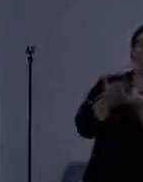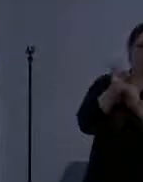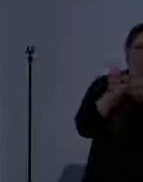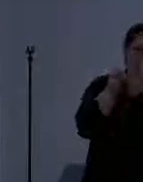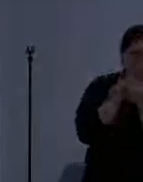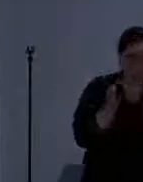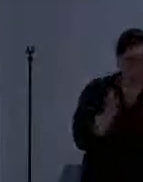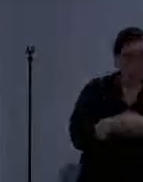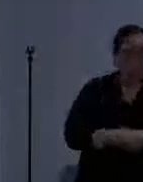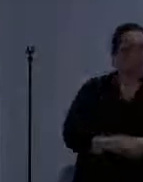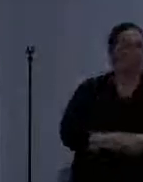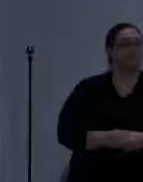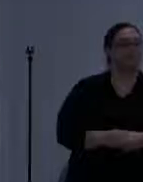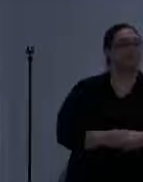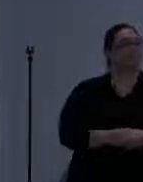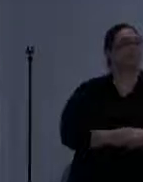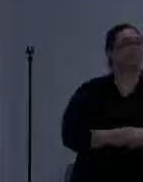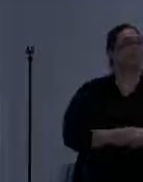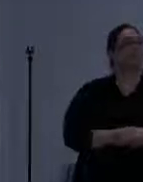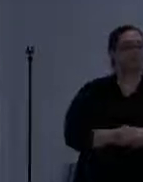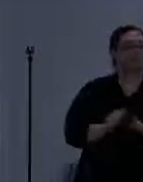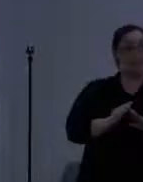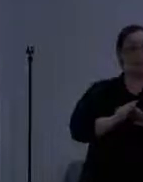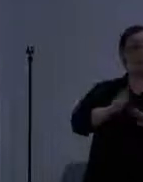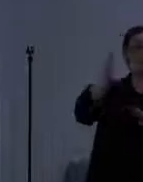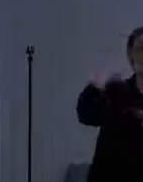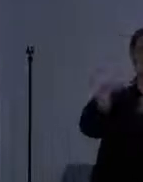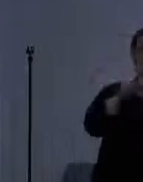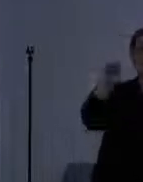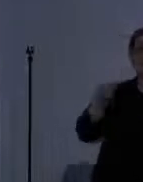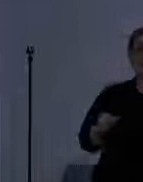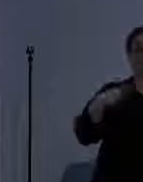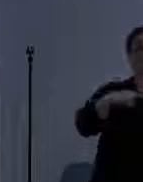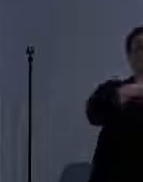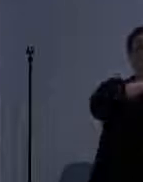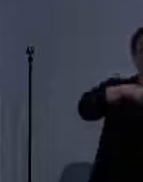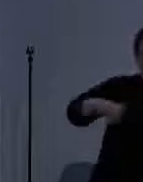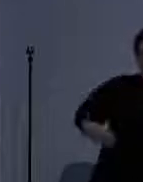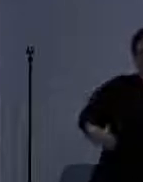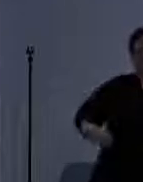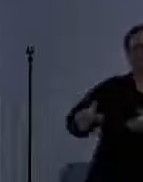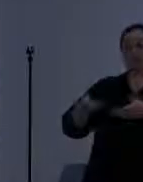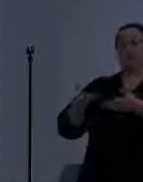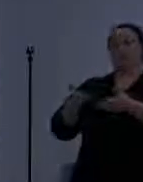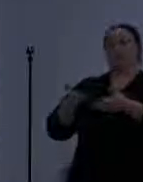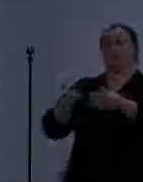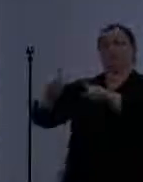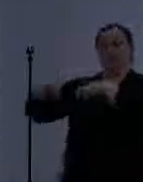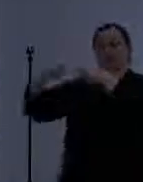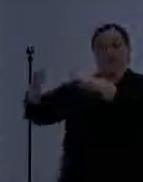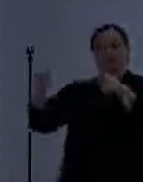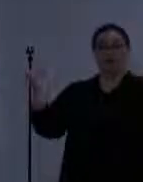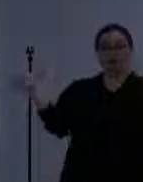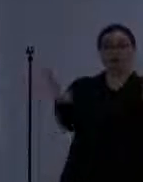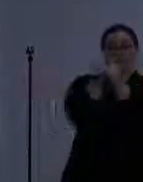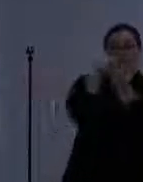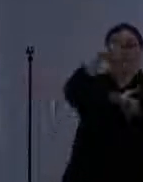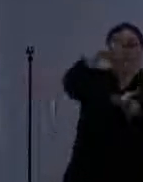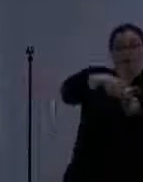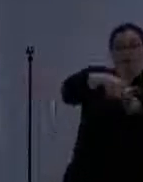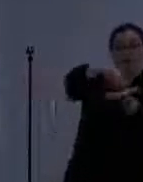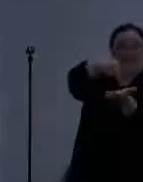yourself. In the previous system, providers had their agreements with the state government